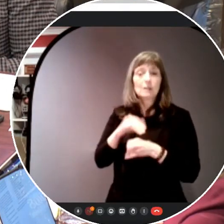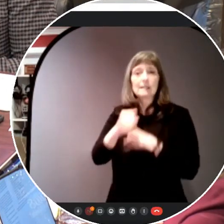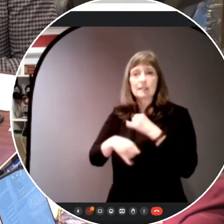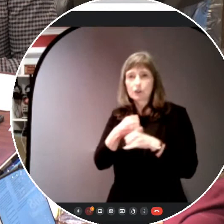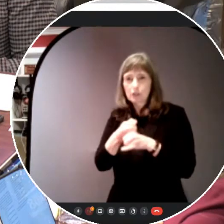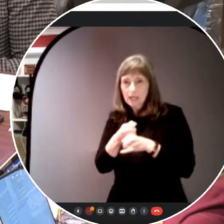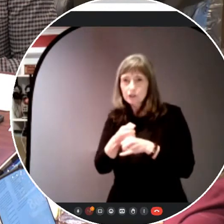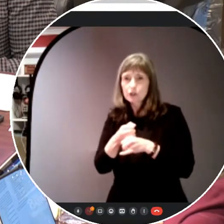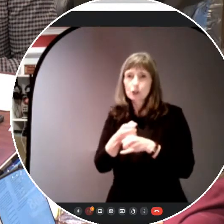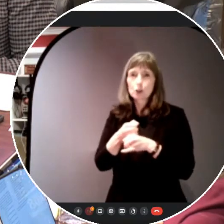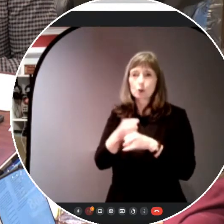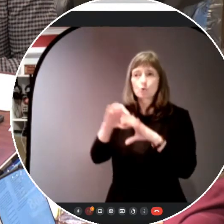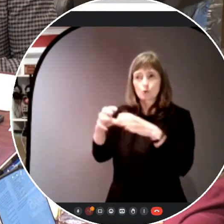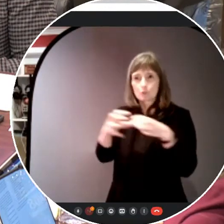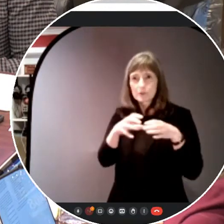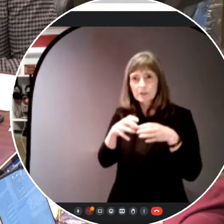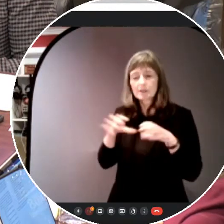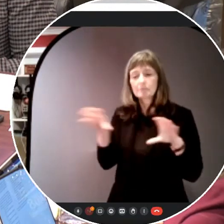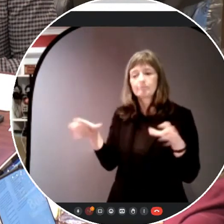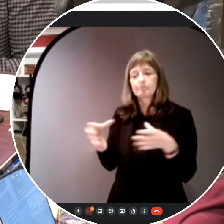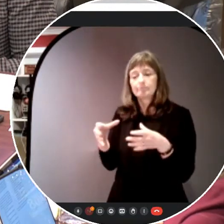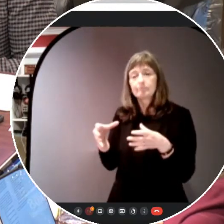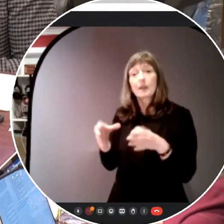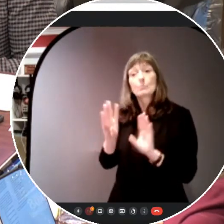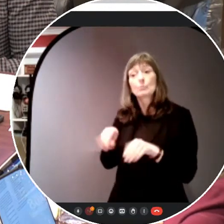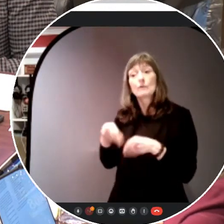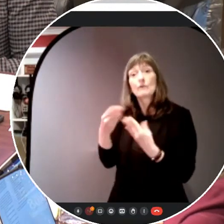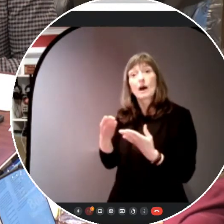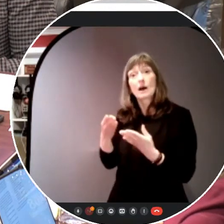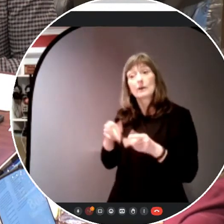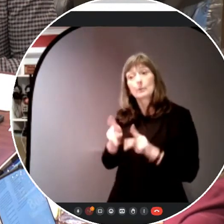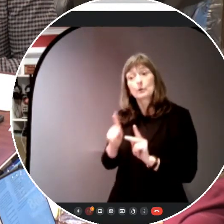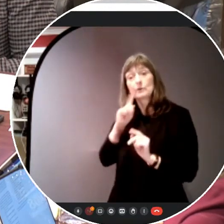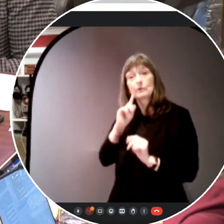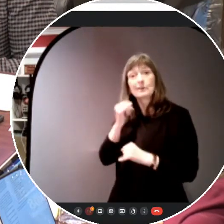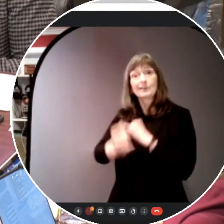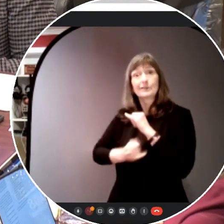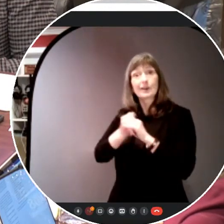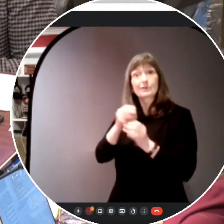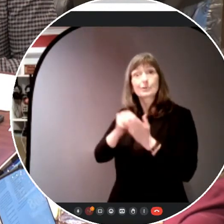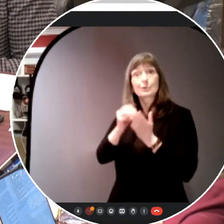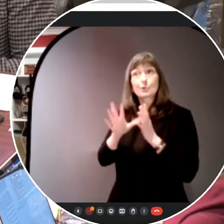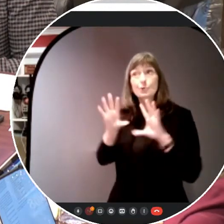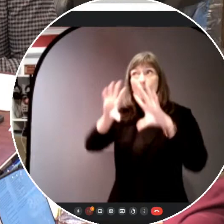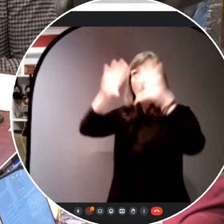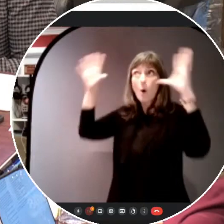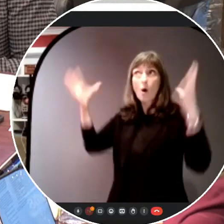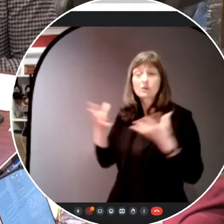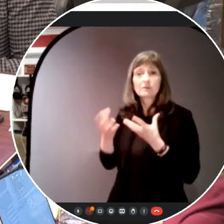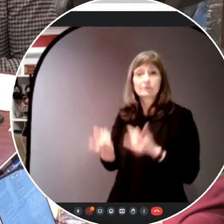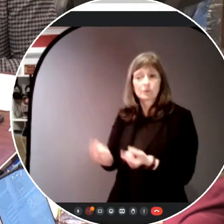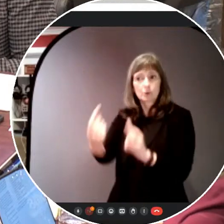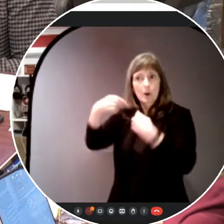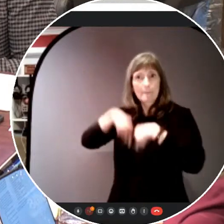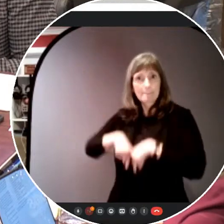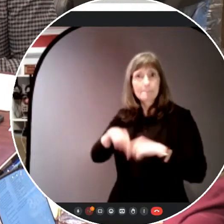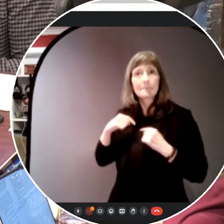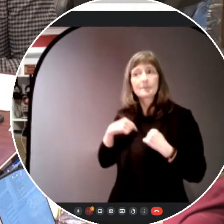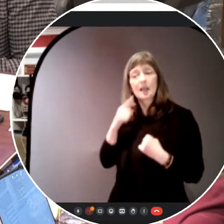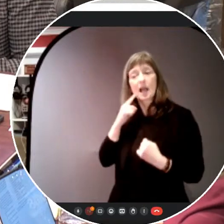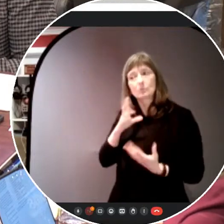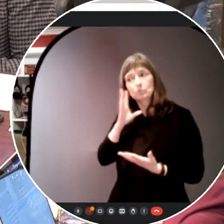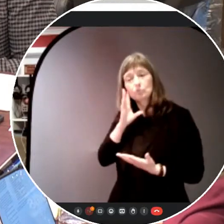agents to provide opportunity for international students from around the world to come and avail and